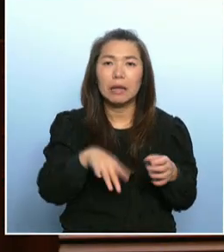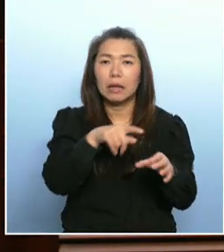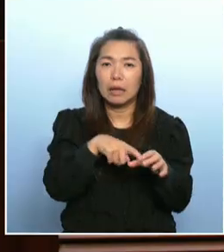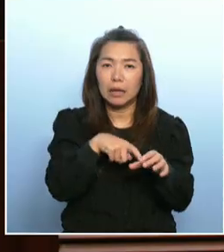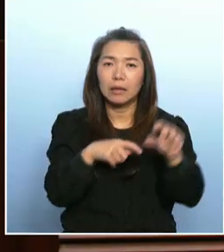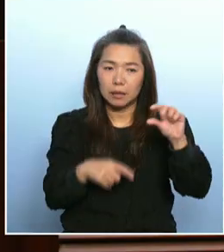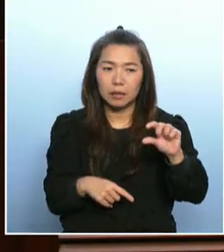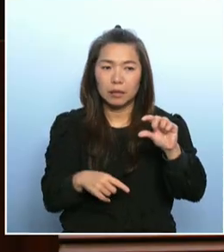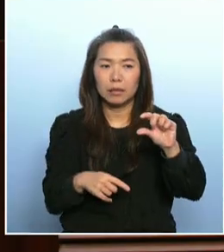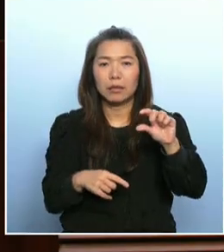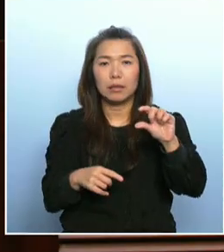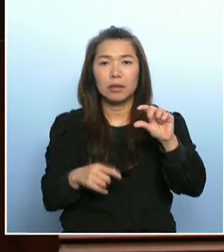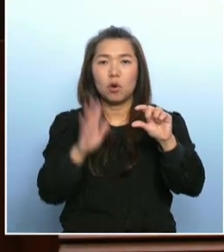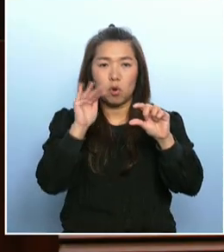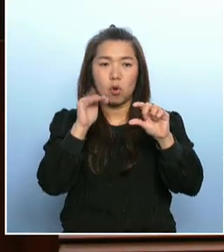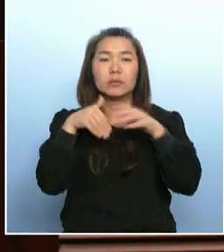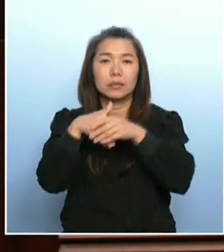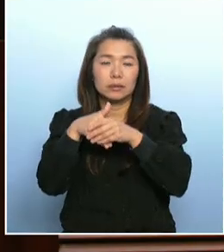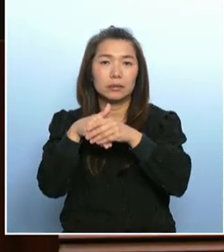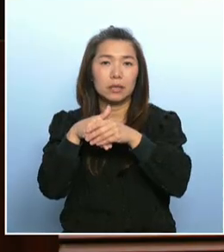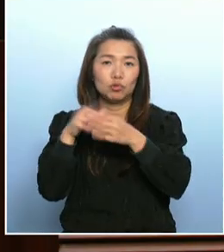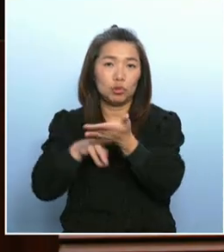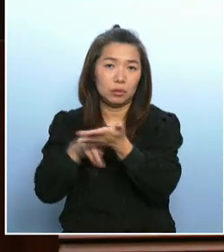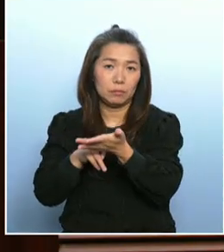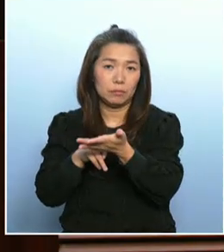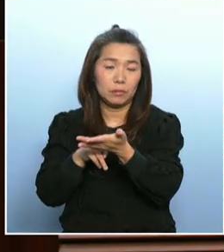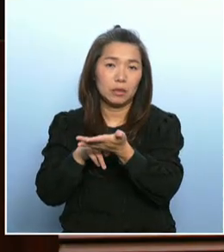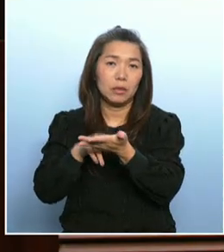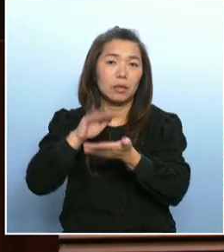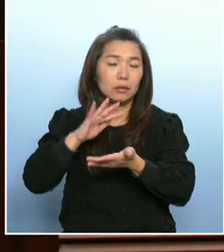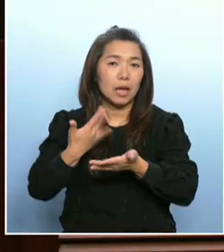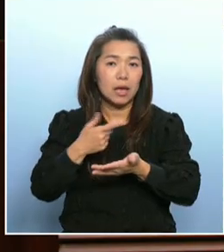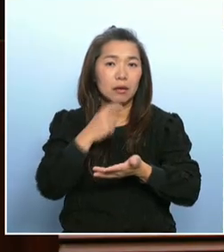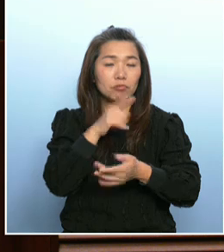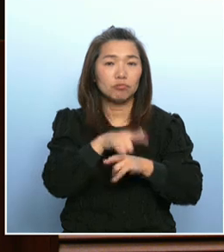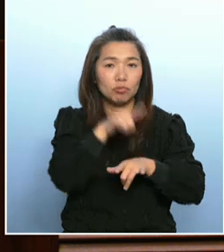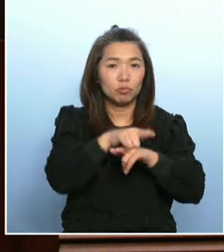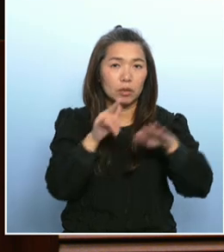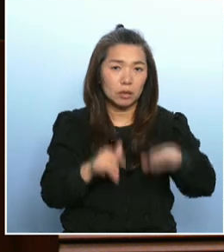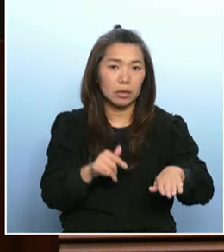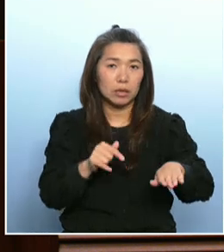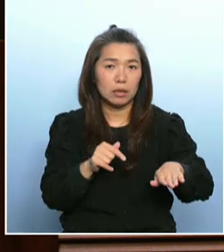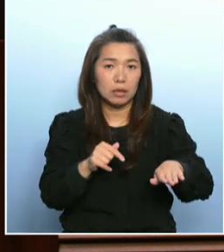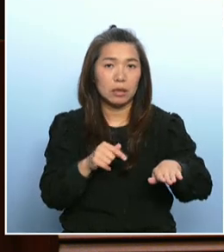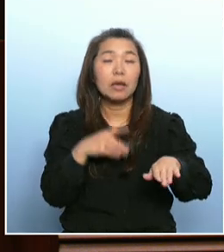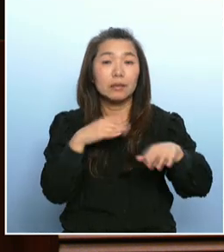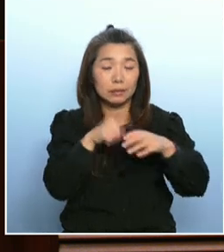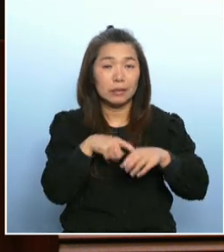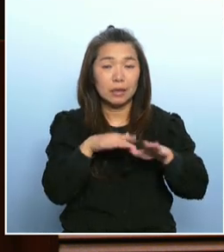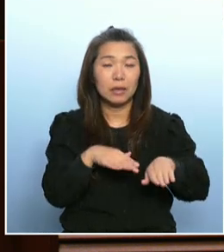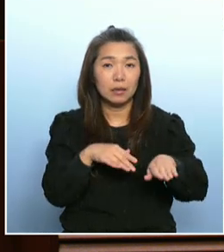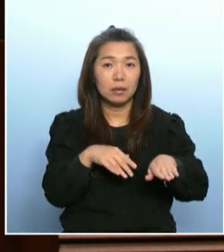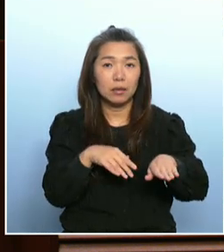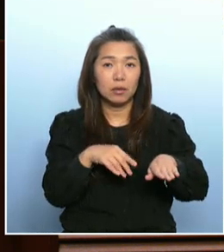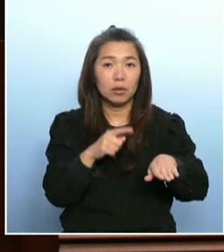Madam Chair, I don't understand the logic. For low-income carers, they can get the living